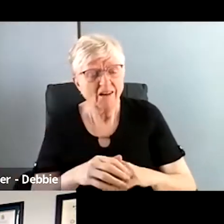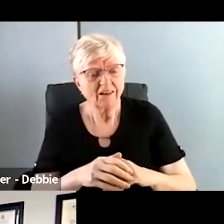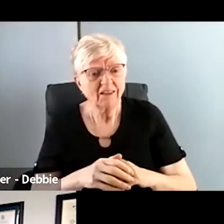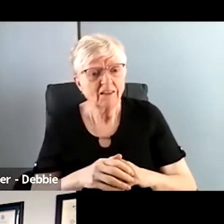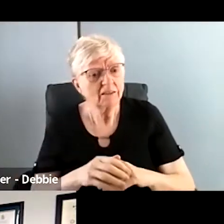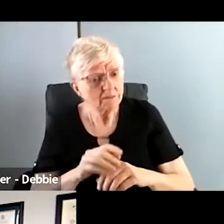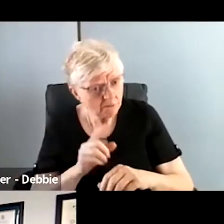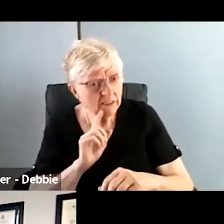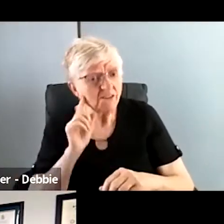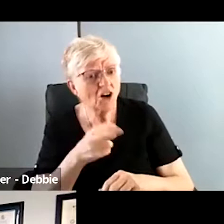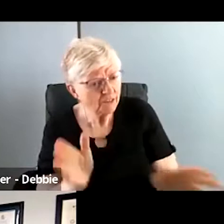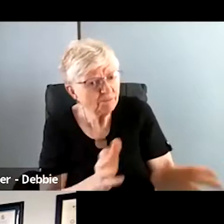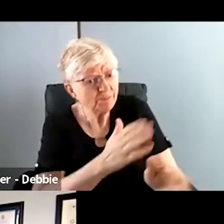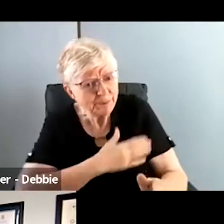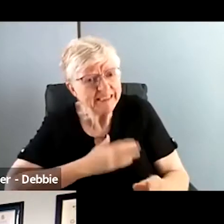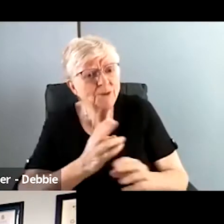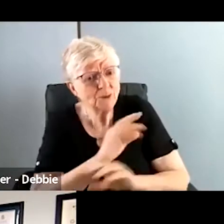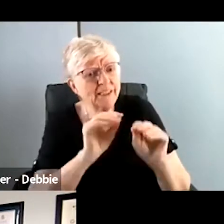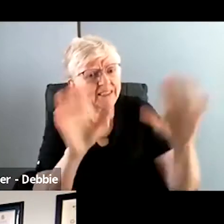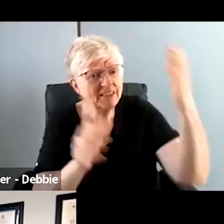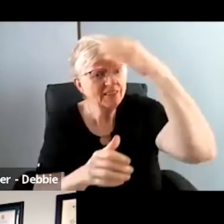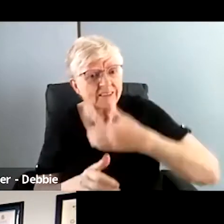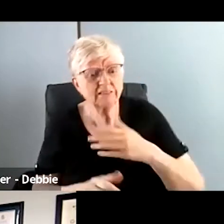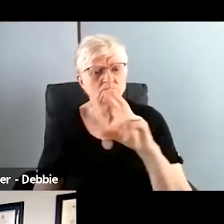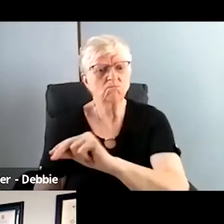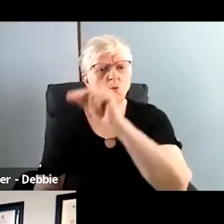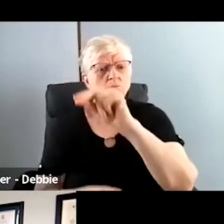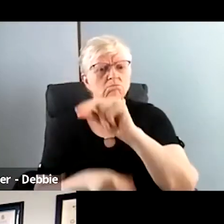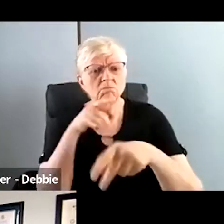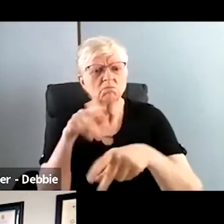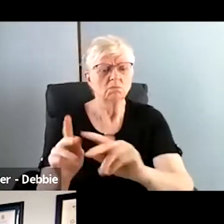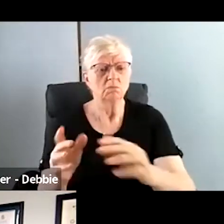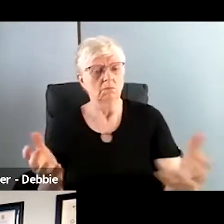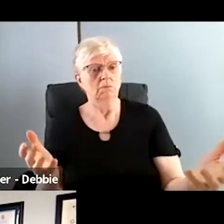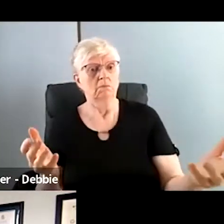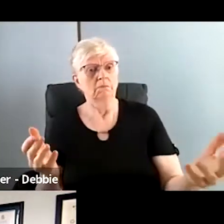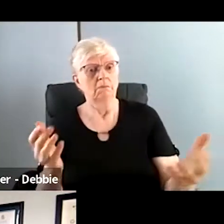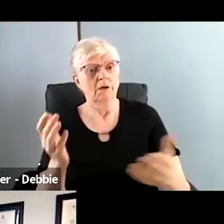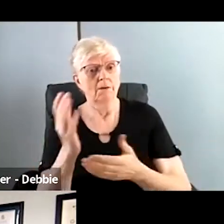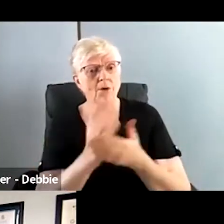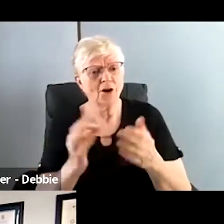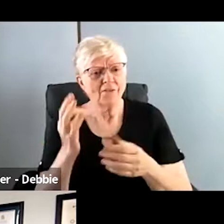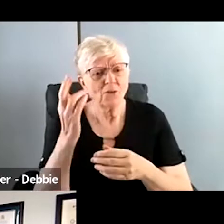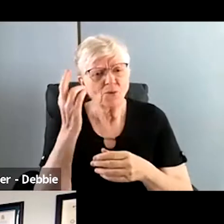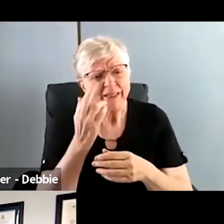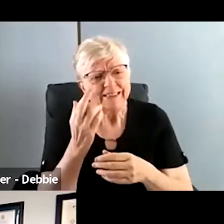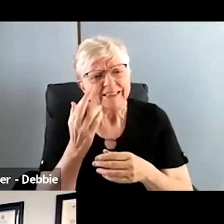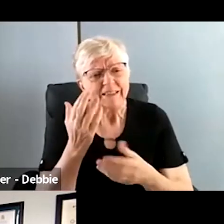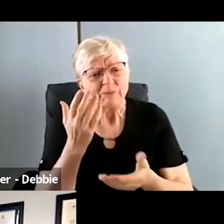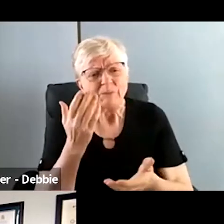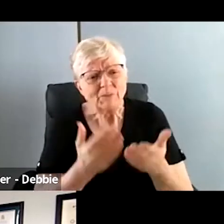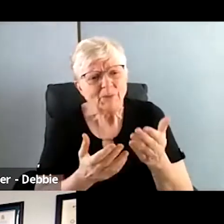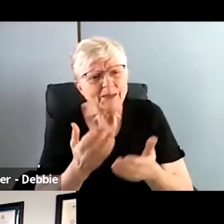them, and they weren't permitted. And I think part of the reason, I think from a consumer's perspective, I guess, is that